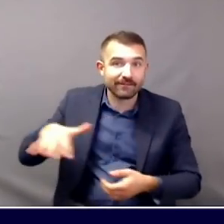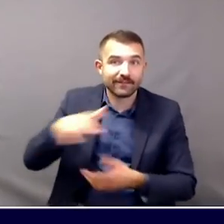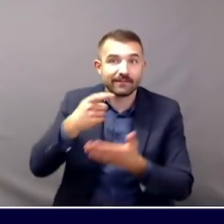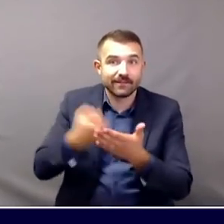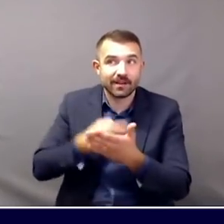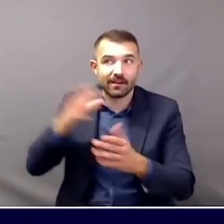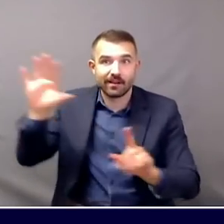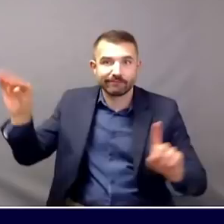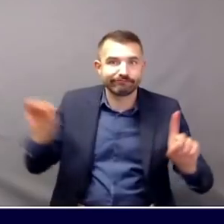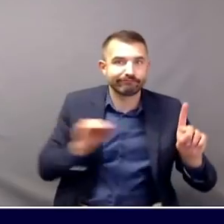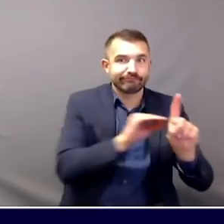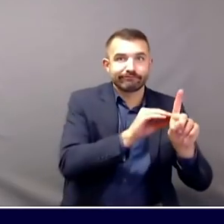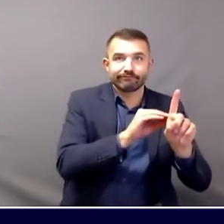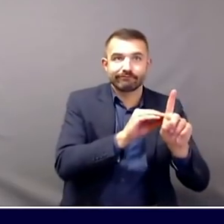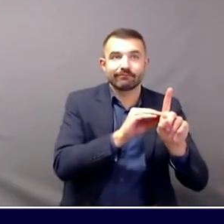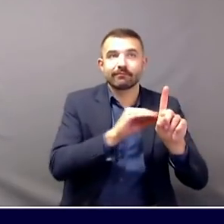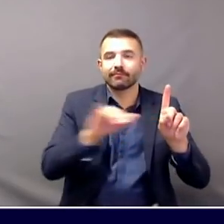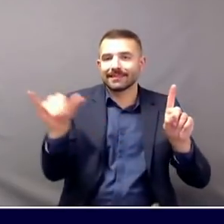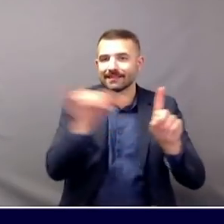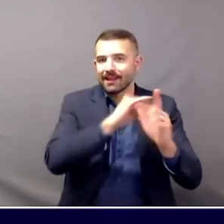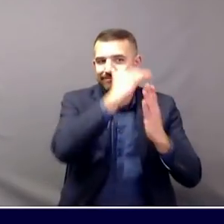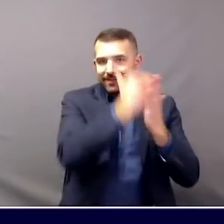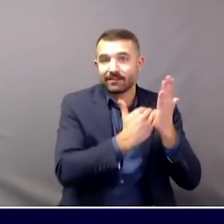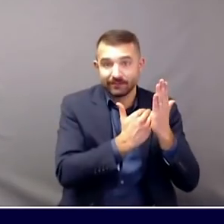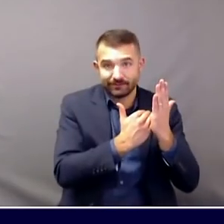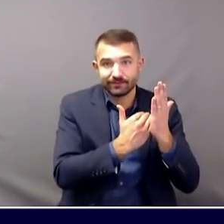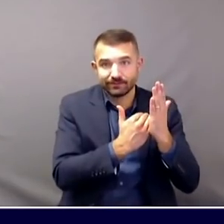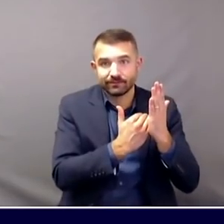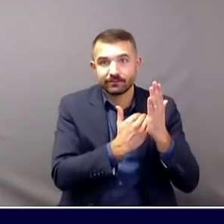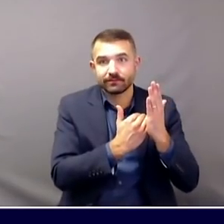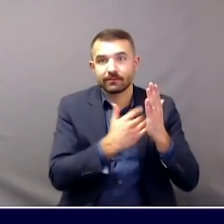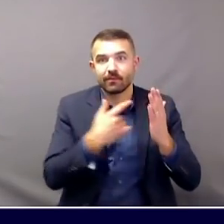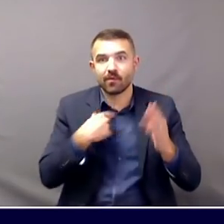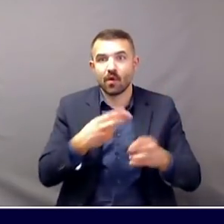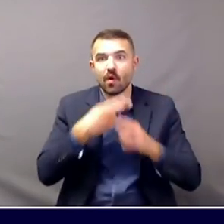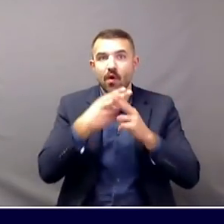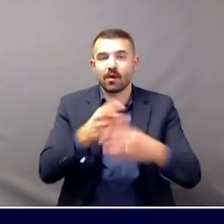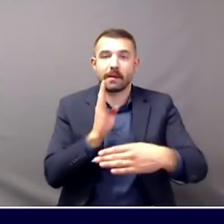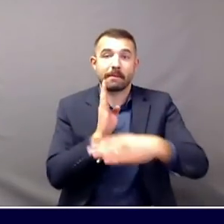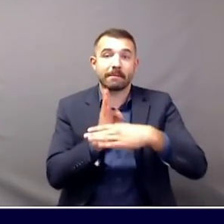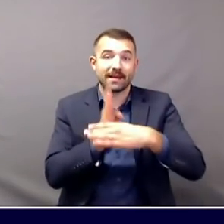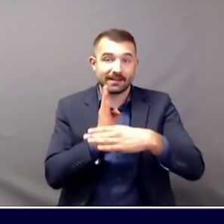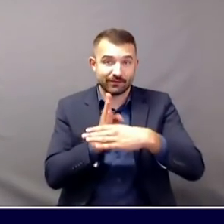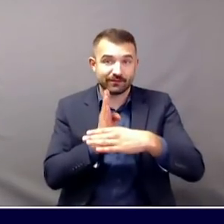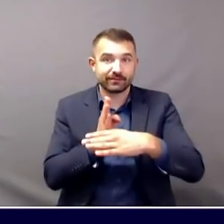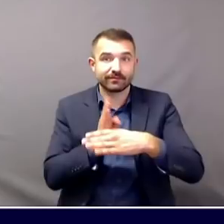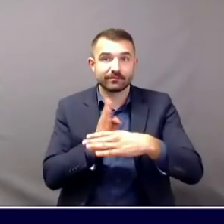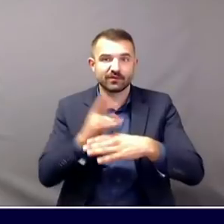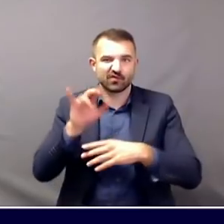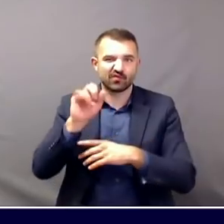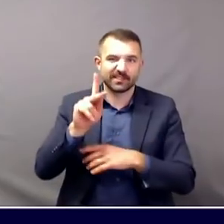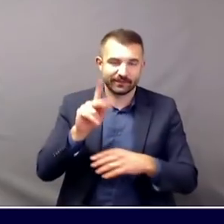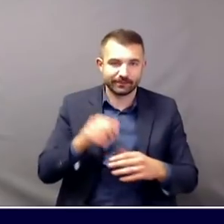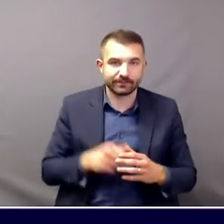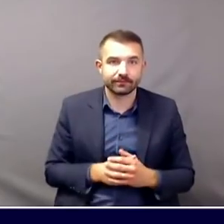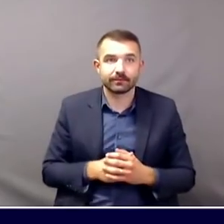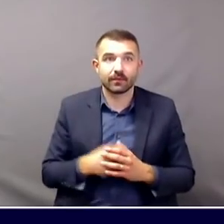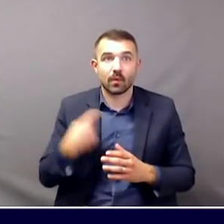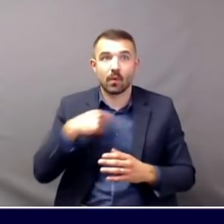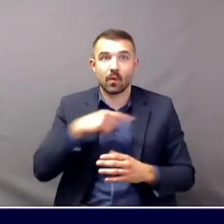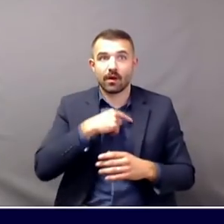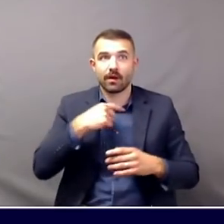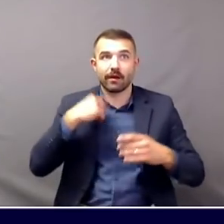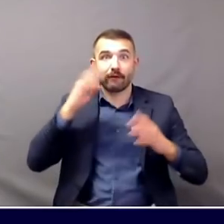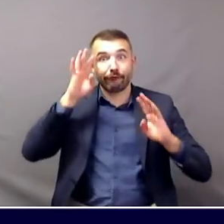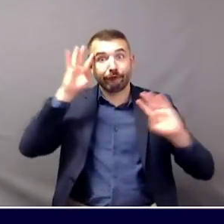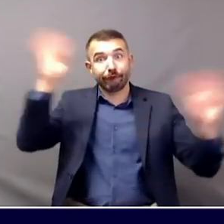by a number of states about what is moderate risk. We're not the ones who invented this categorization. And that does include sports where